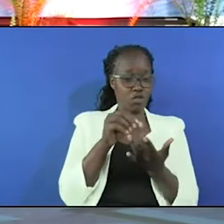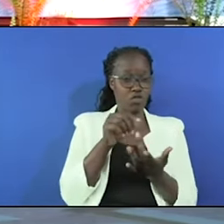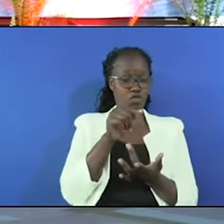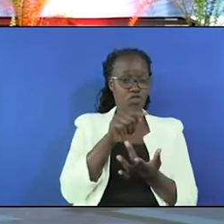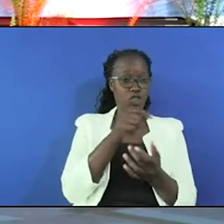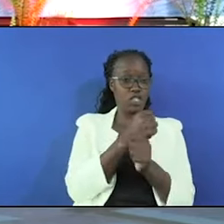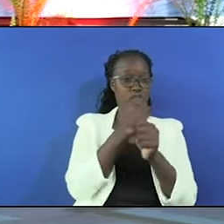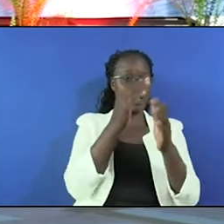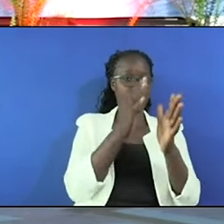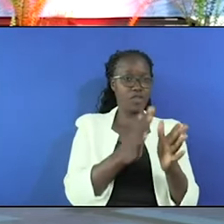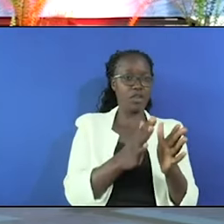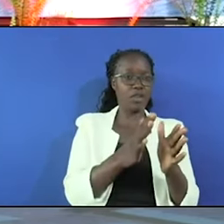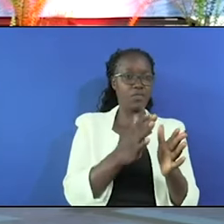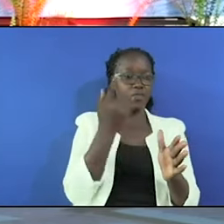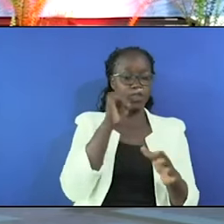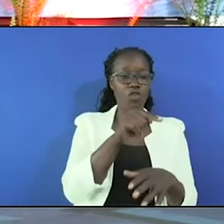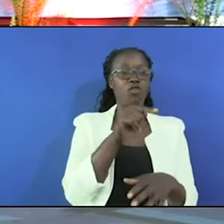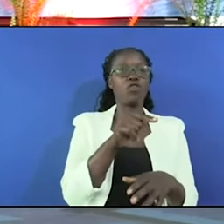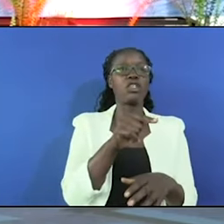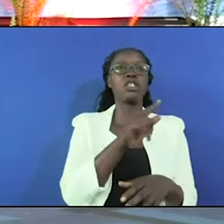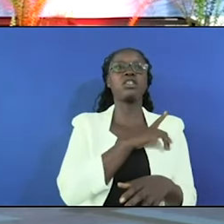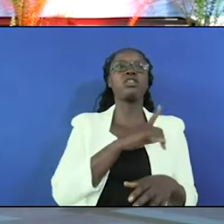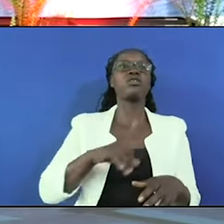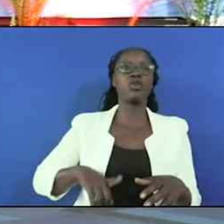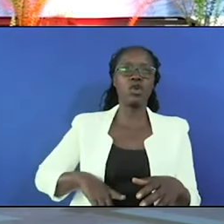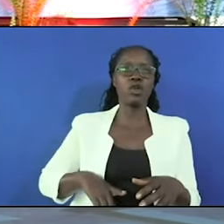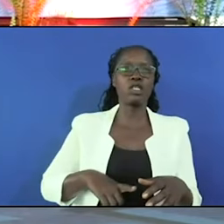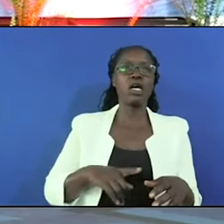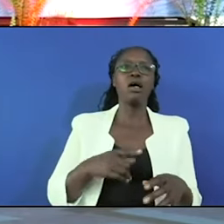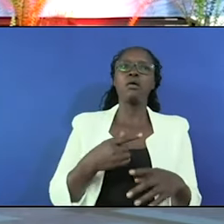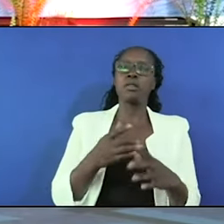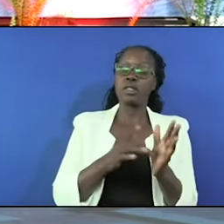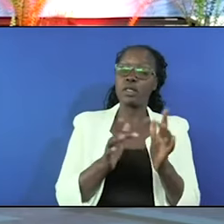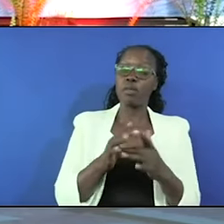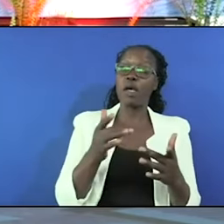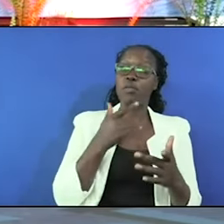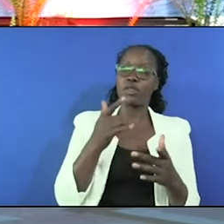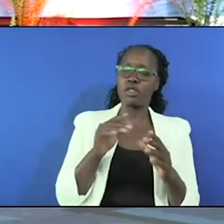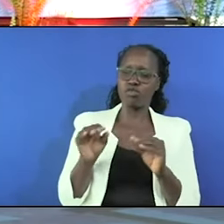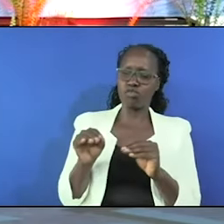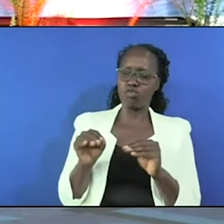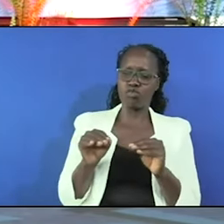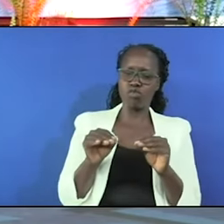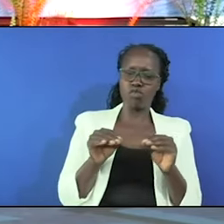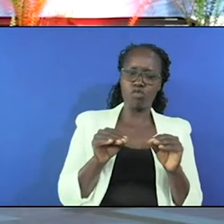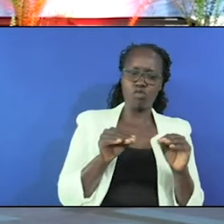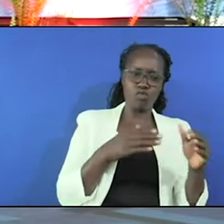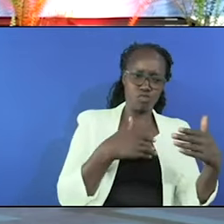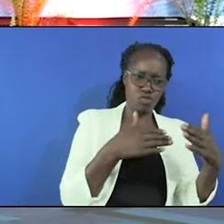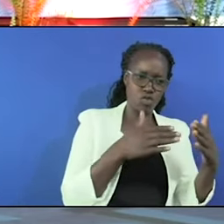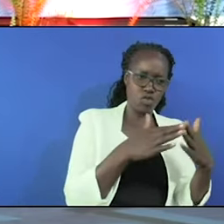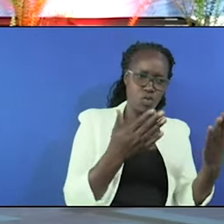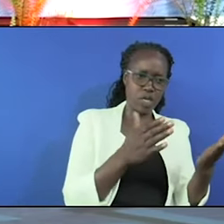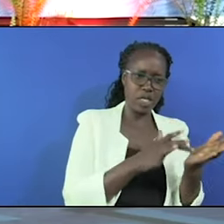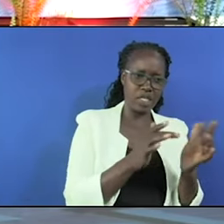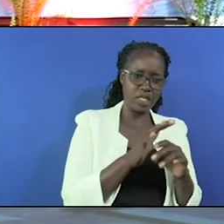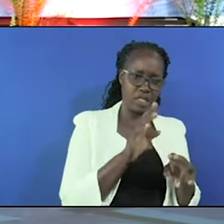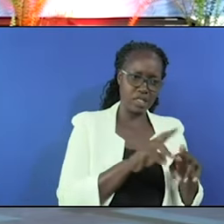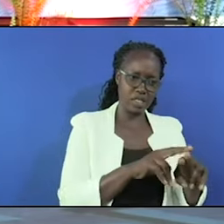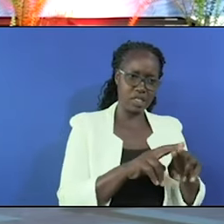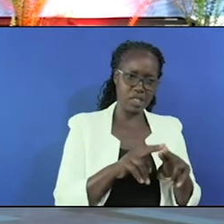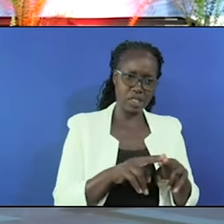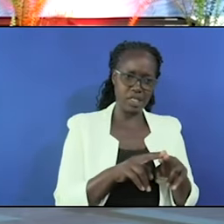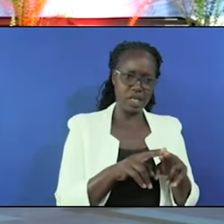this Savior, for this Lord. Bible says that she moved closer to where Jesus was